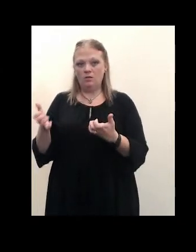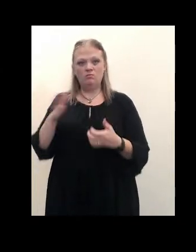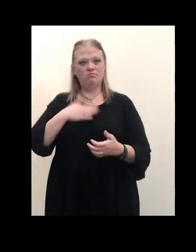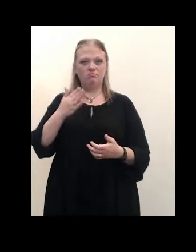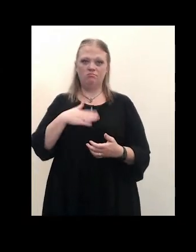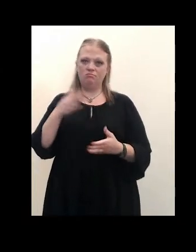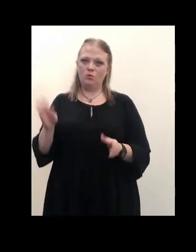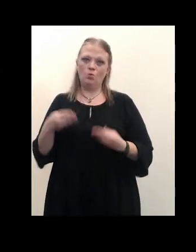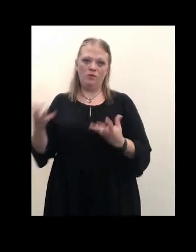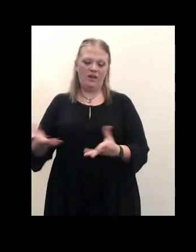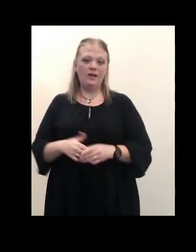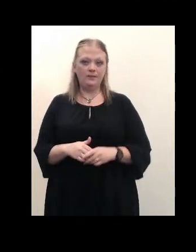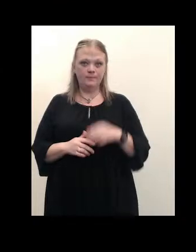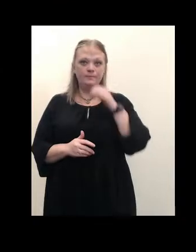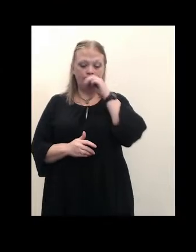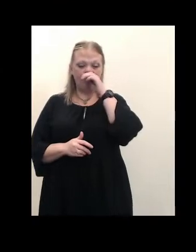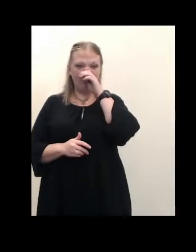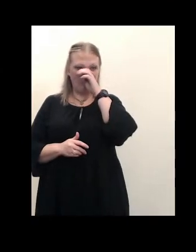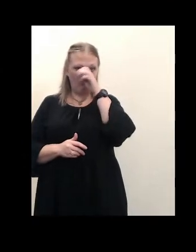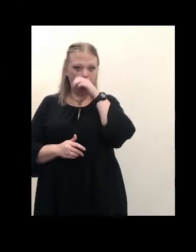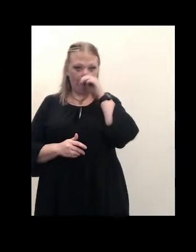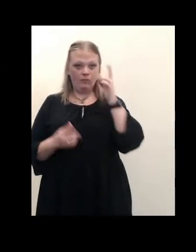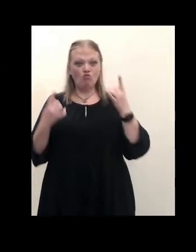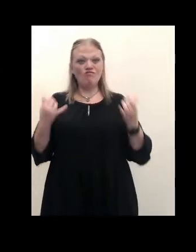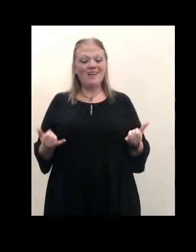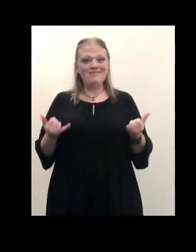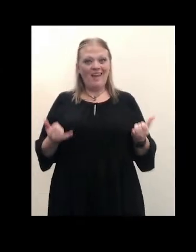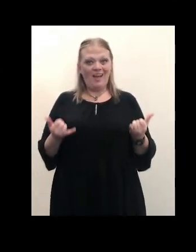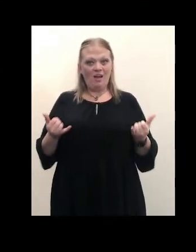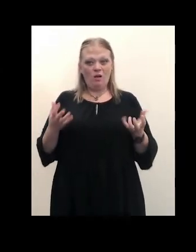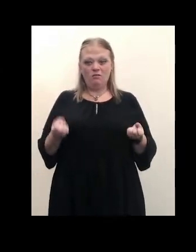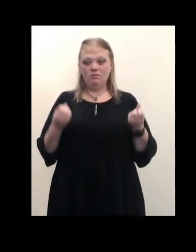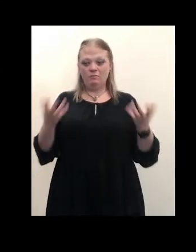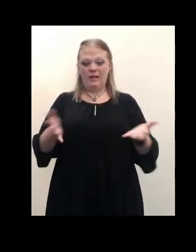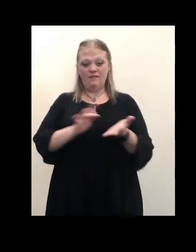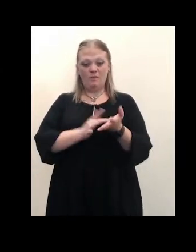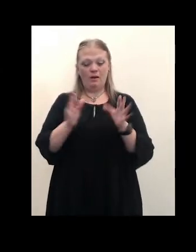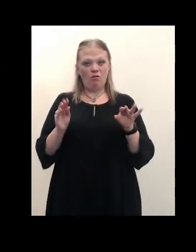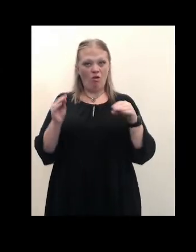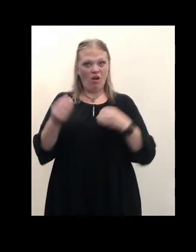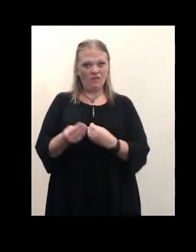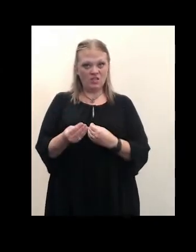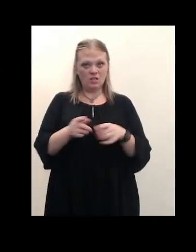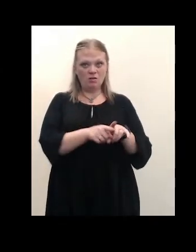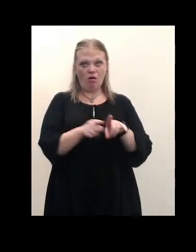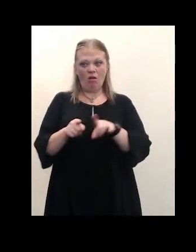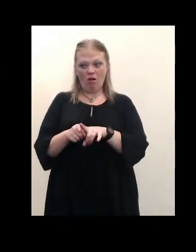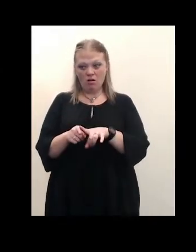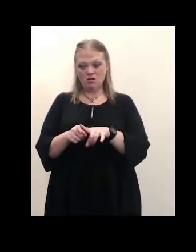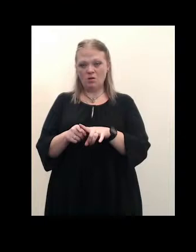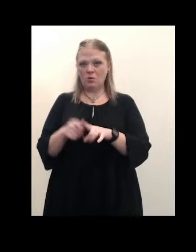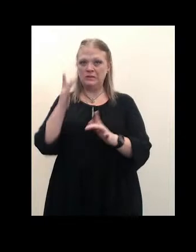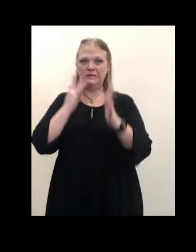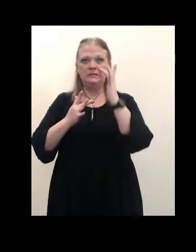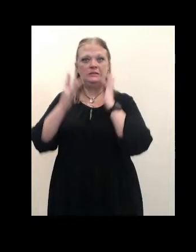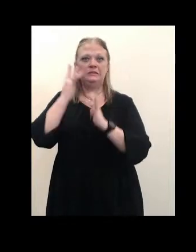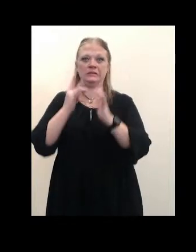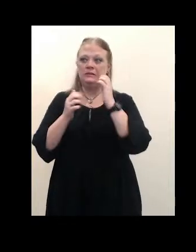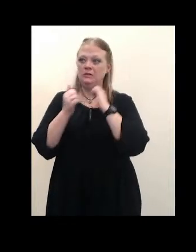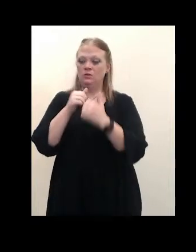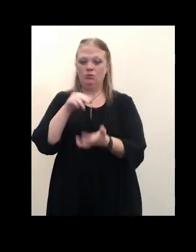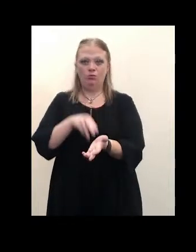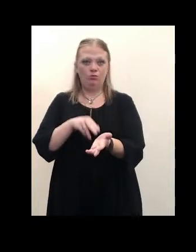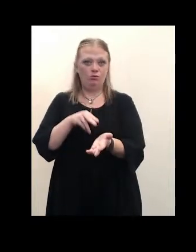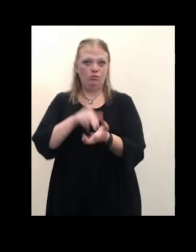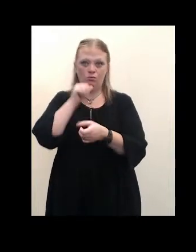provide them. Right now, many of our community medical officers are also seeing nursing shortages, so many of them may not be